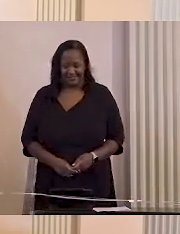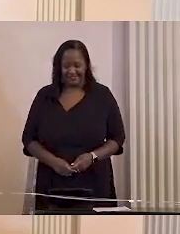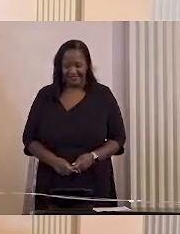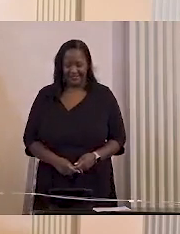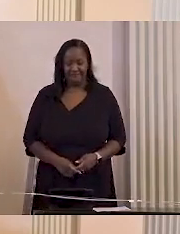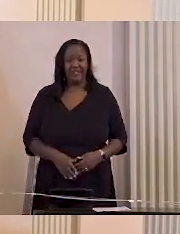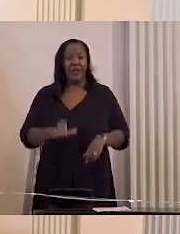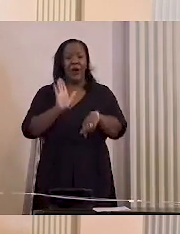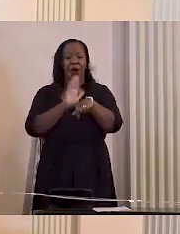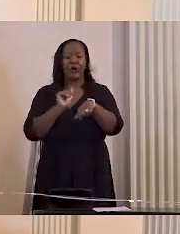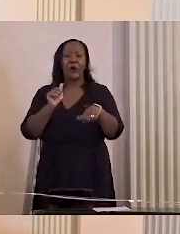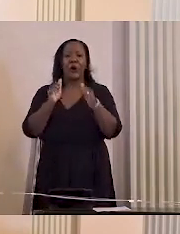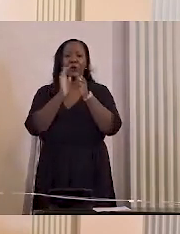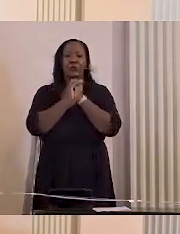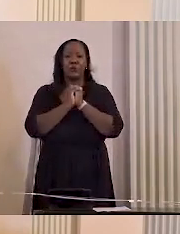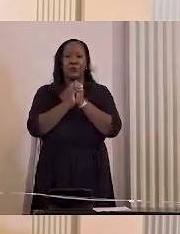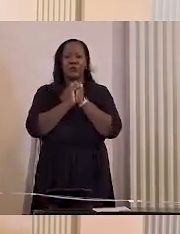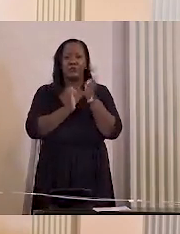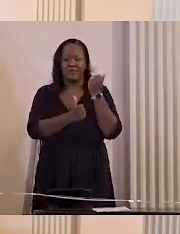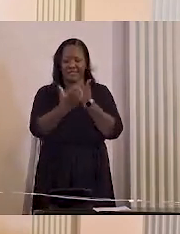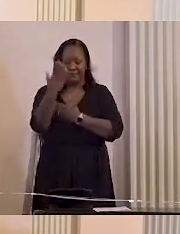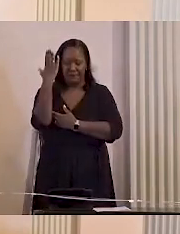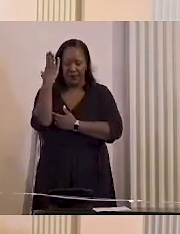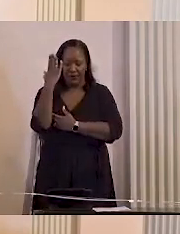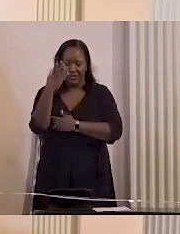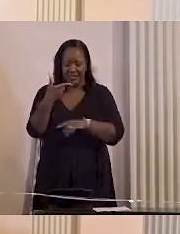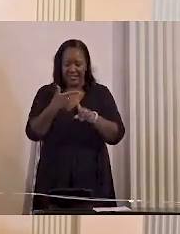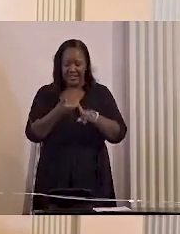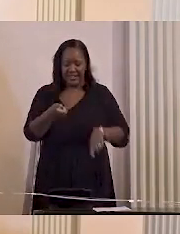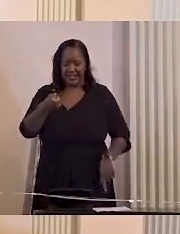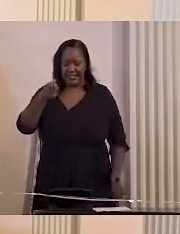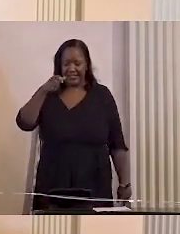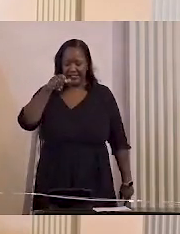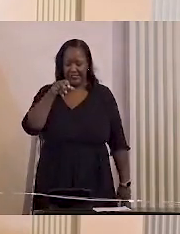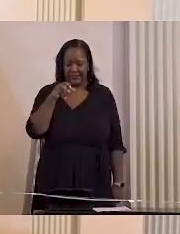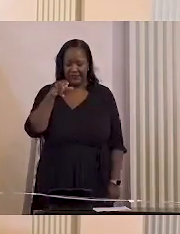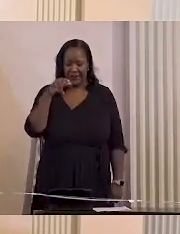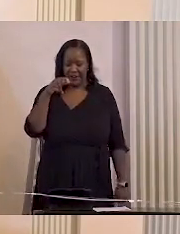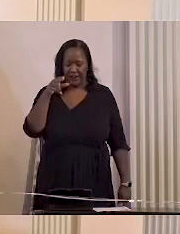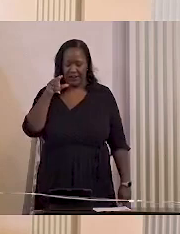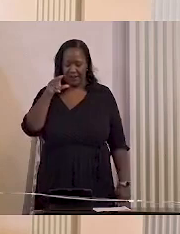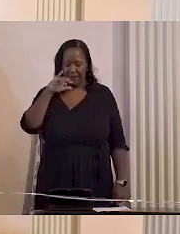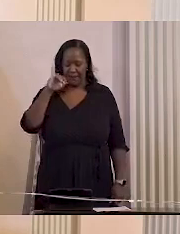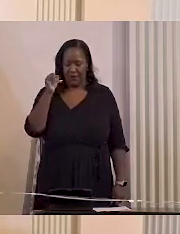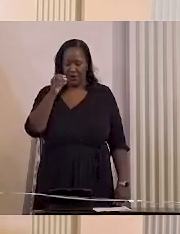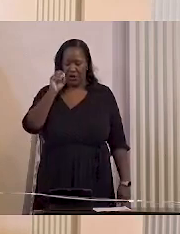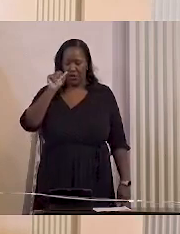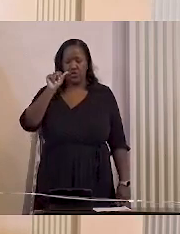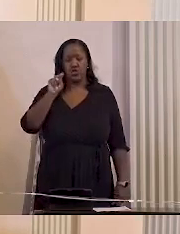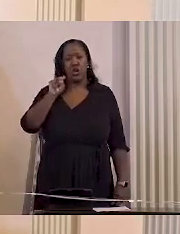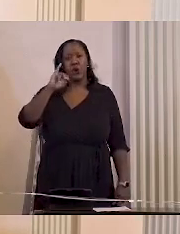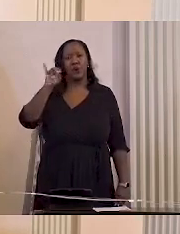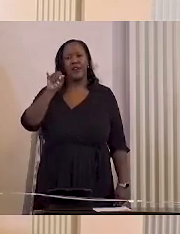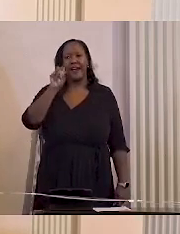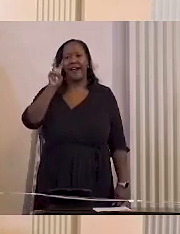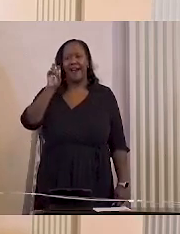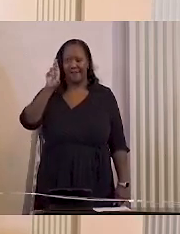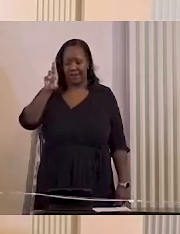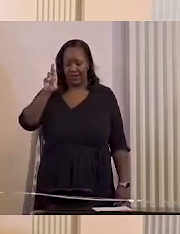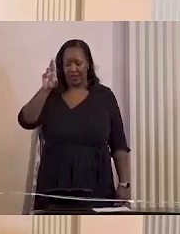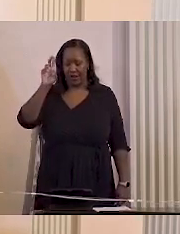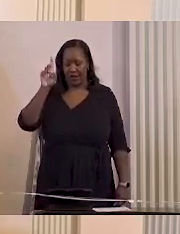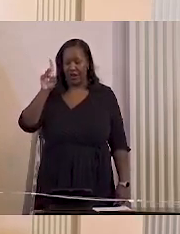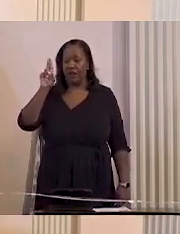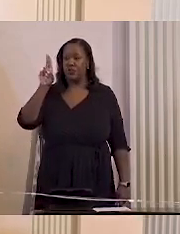Our call to worship this morning comes from Reverend Joan Javier Duval, who some of you may know from her time here at